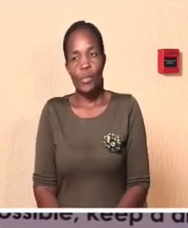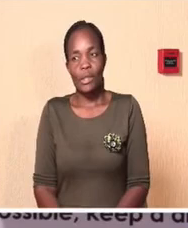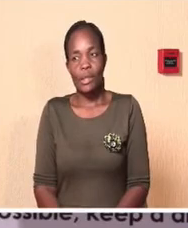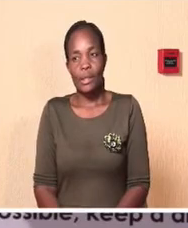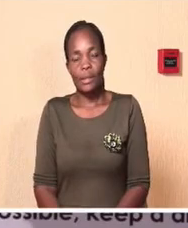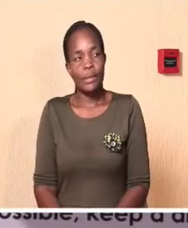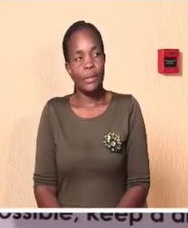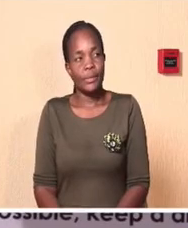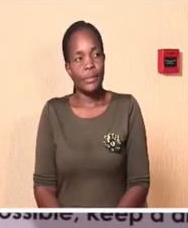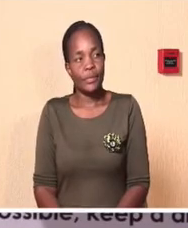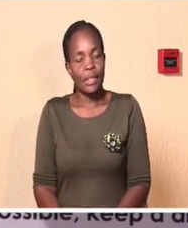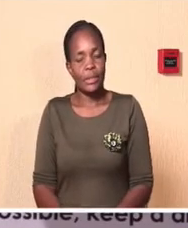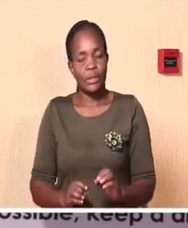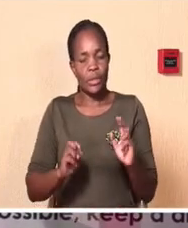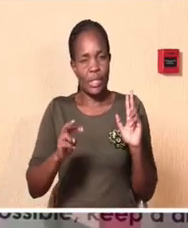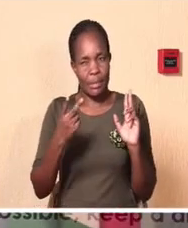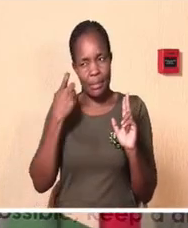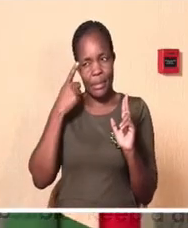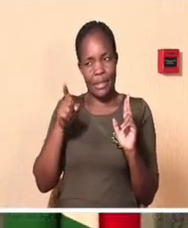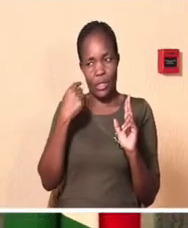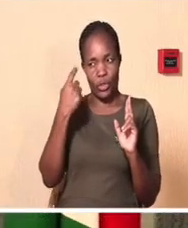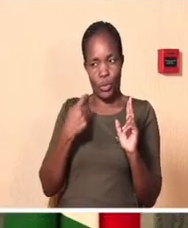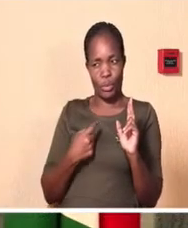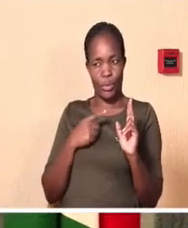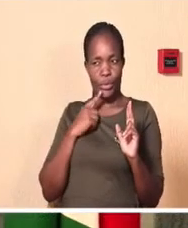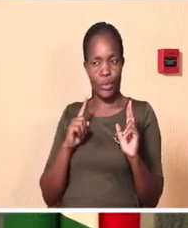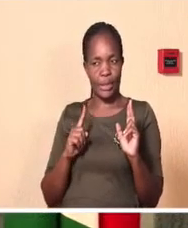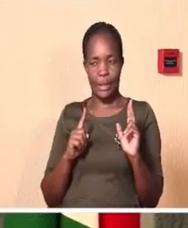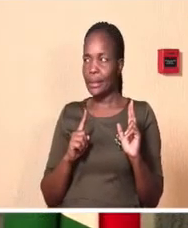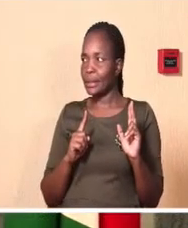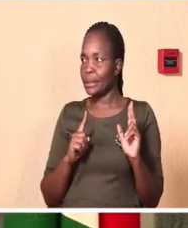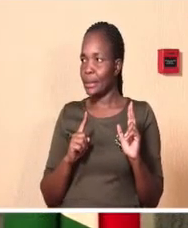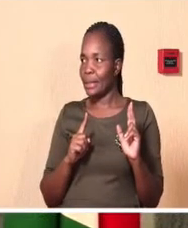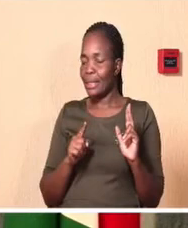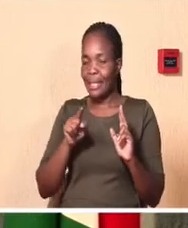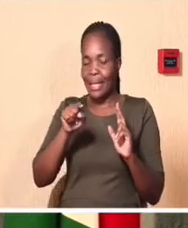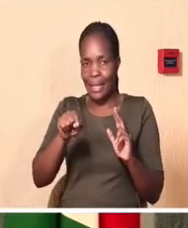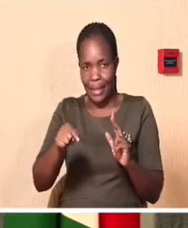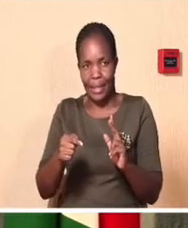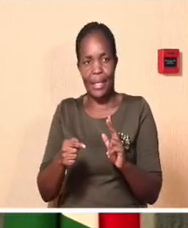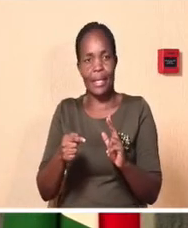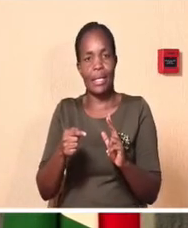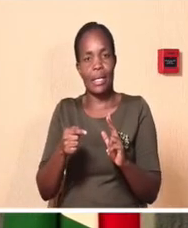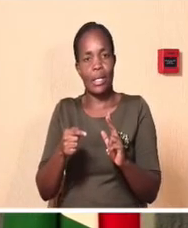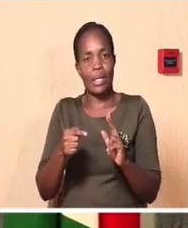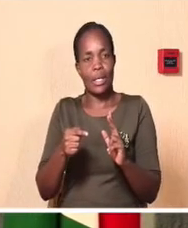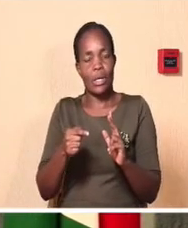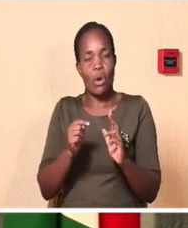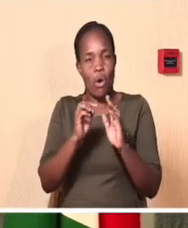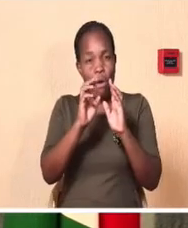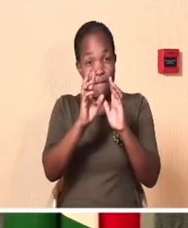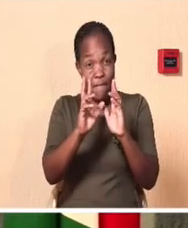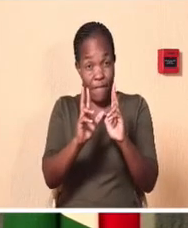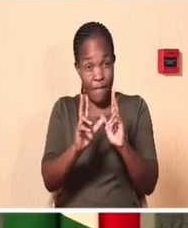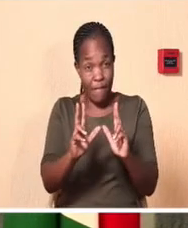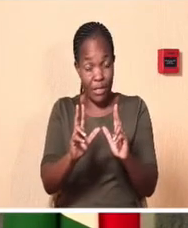asked, Honorable Deputy Minister. How do we know that the 3 people who we say